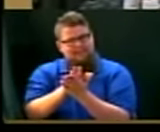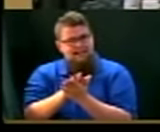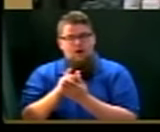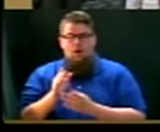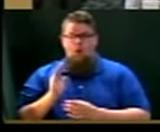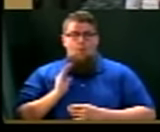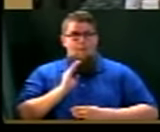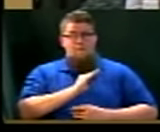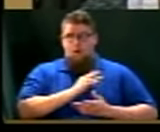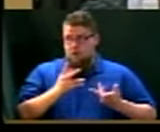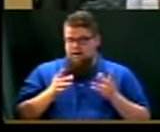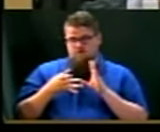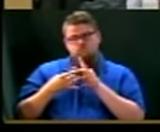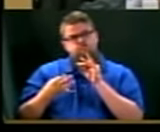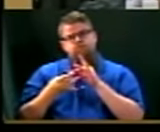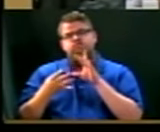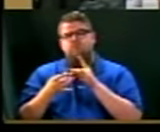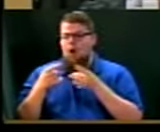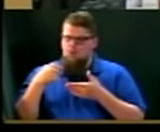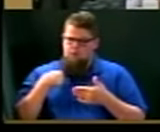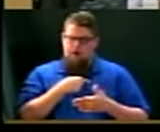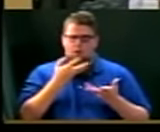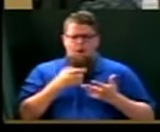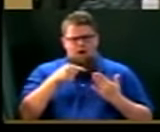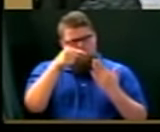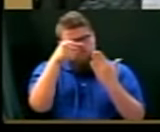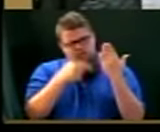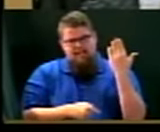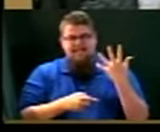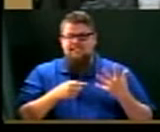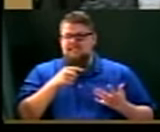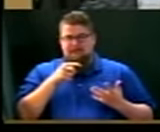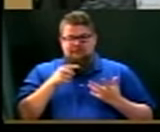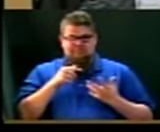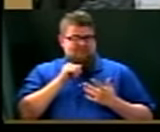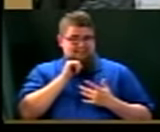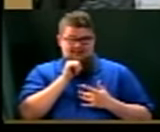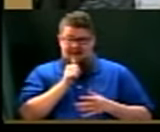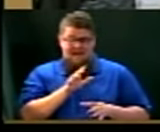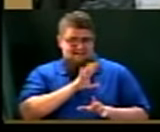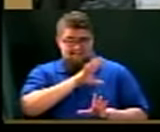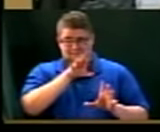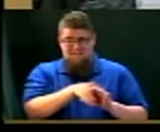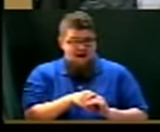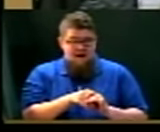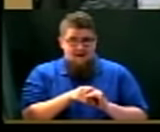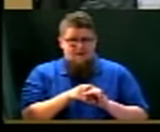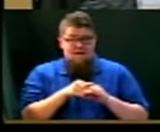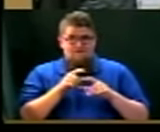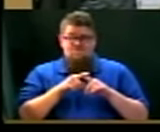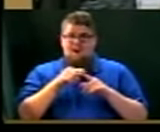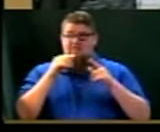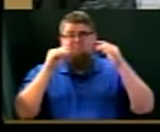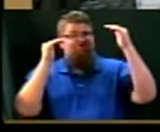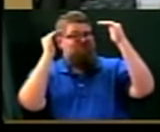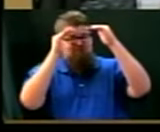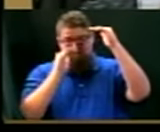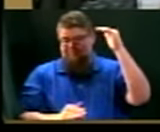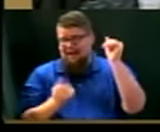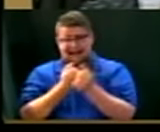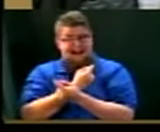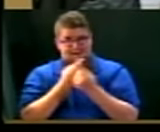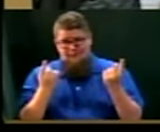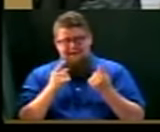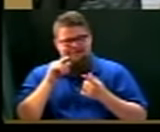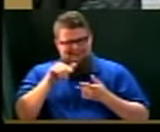a chance to state what we want in it. Lack of participation from top to bottom becomes